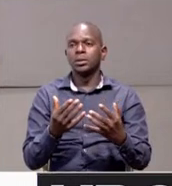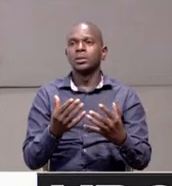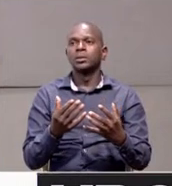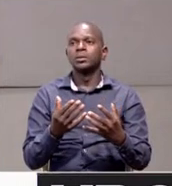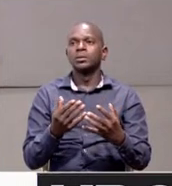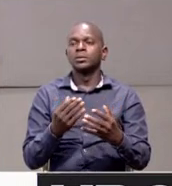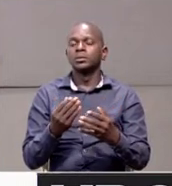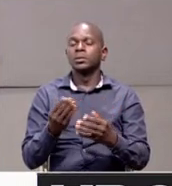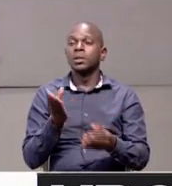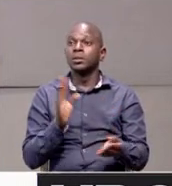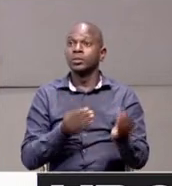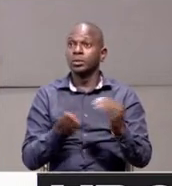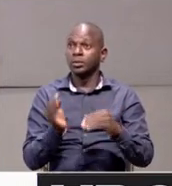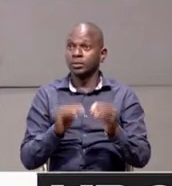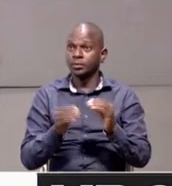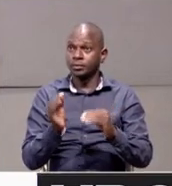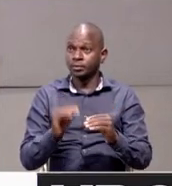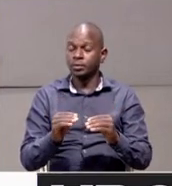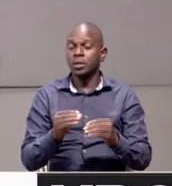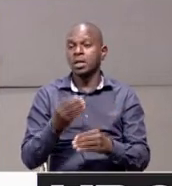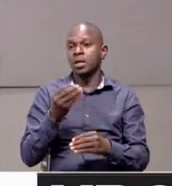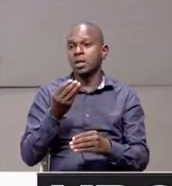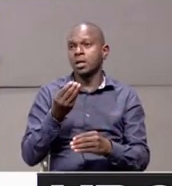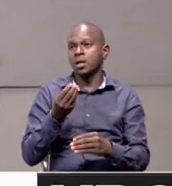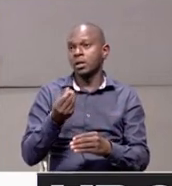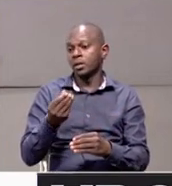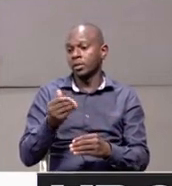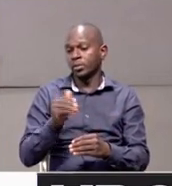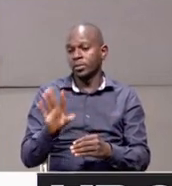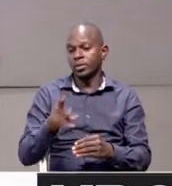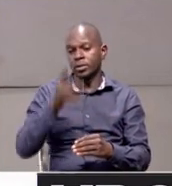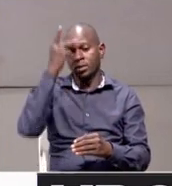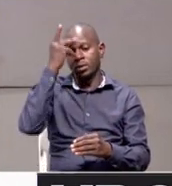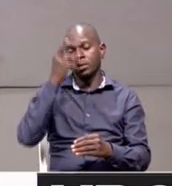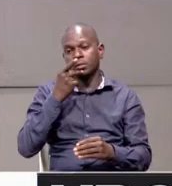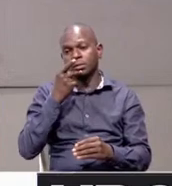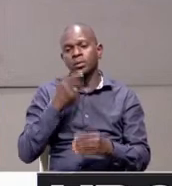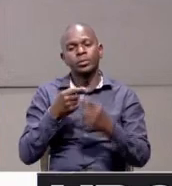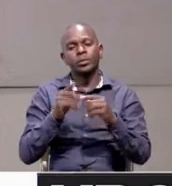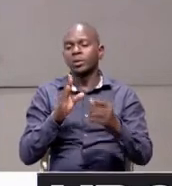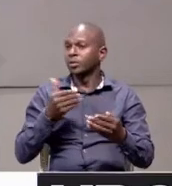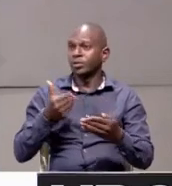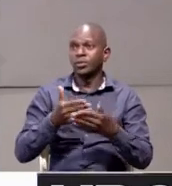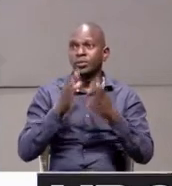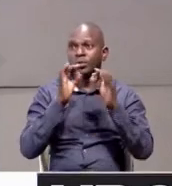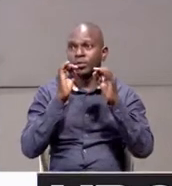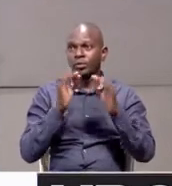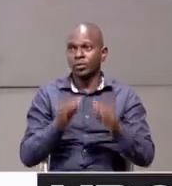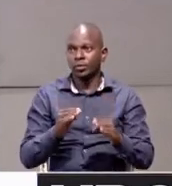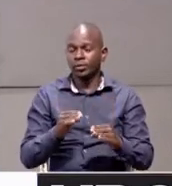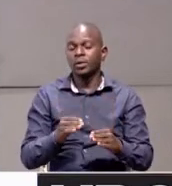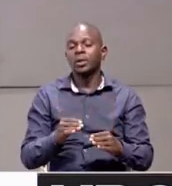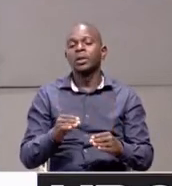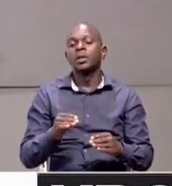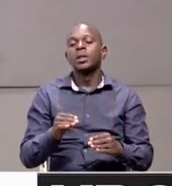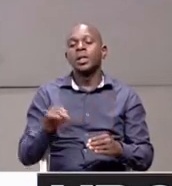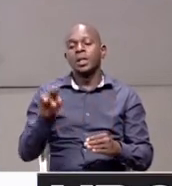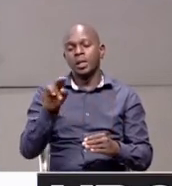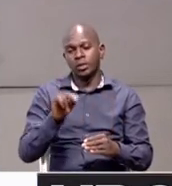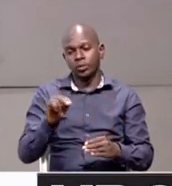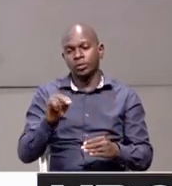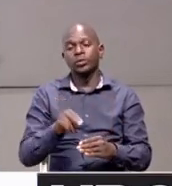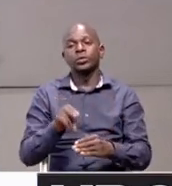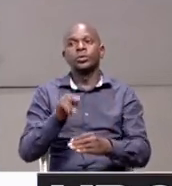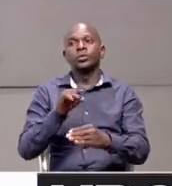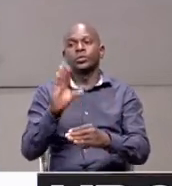supplement, they can contribute to the income of their parents. But this is not good. As National Children Authority, we